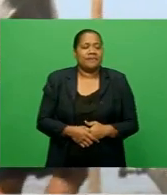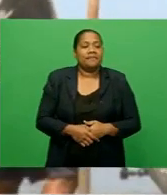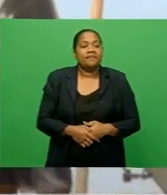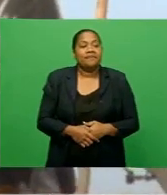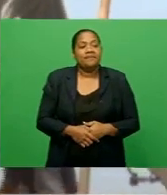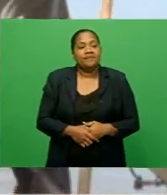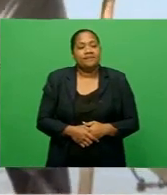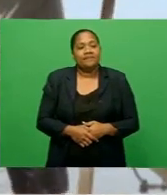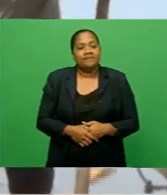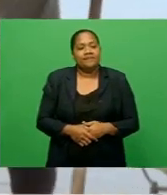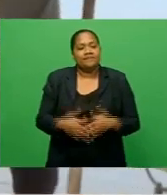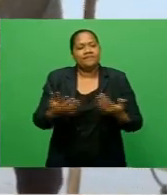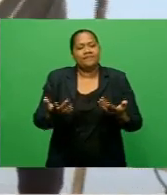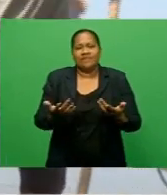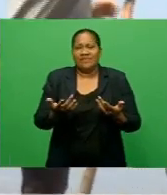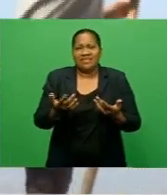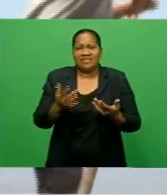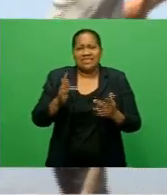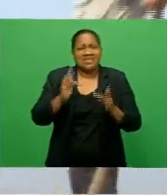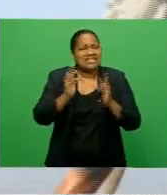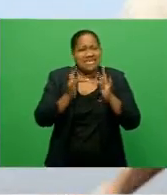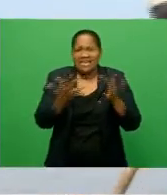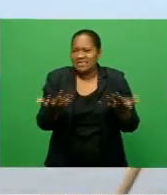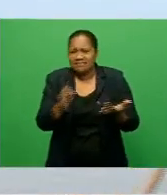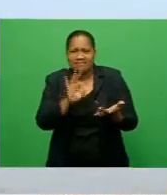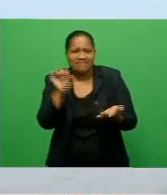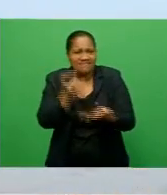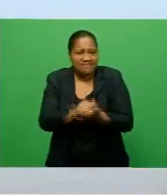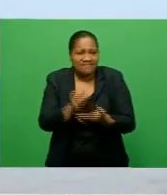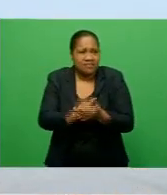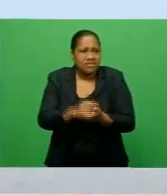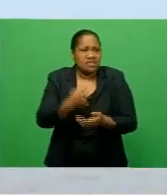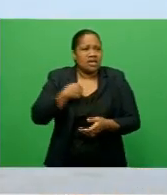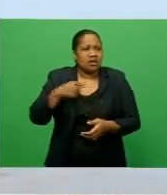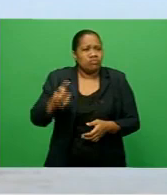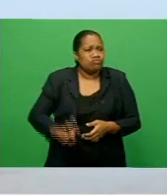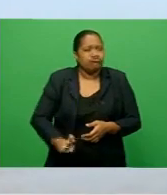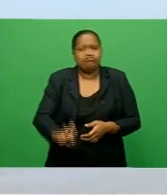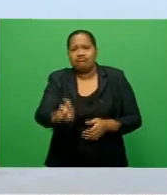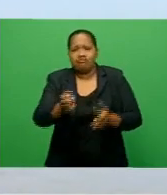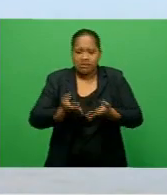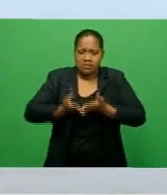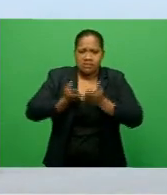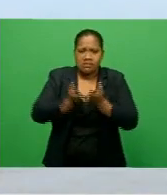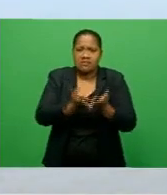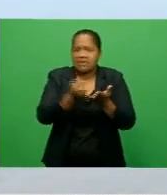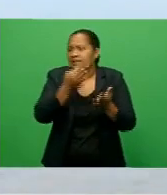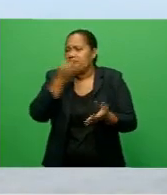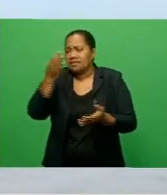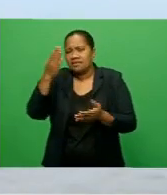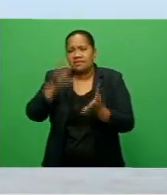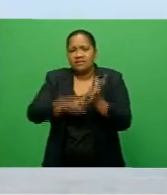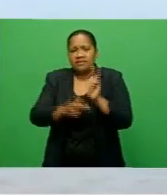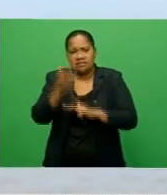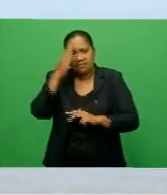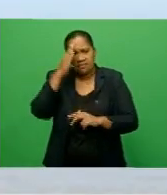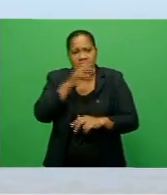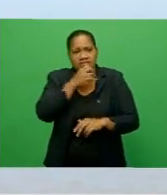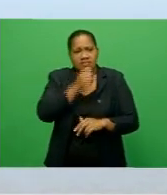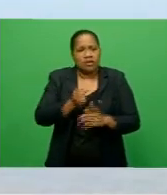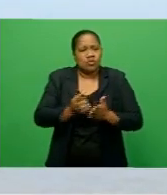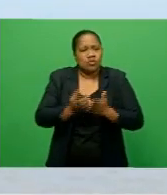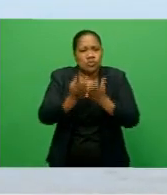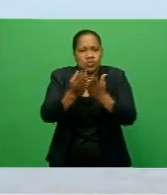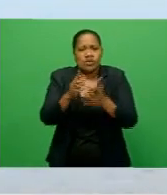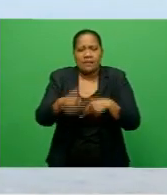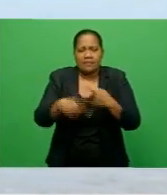There are poor internet connections or network. I have to travel by boat, alerting the Turani Corps of various villages and current weather